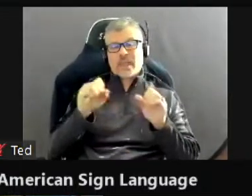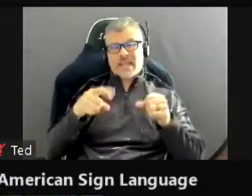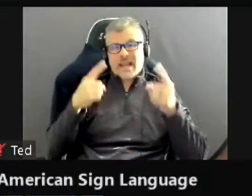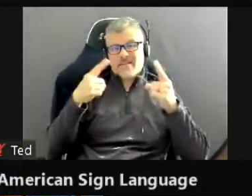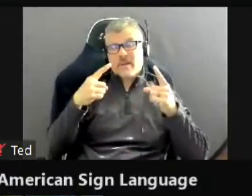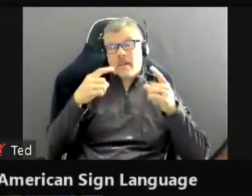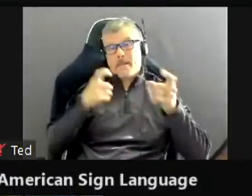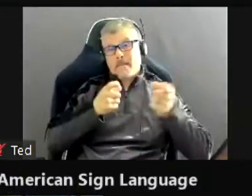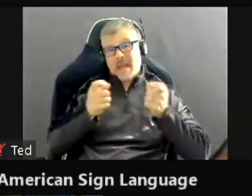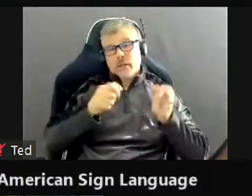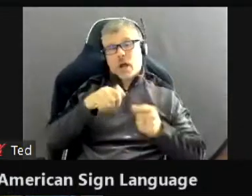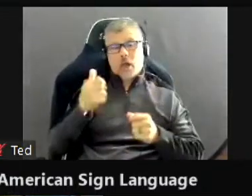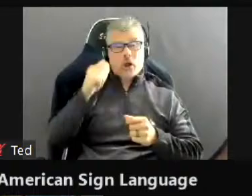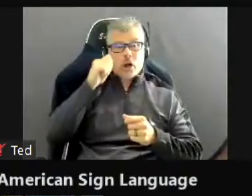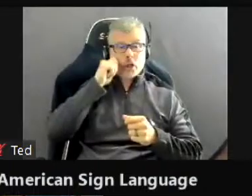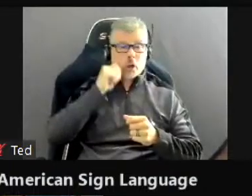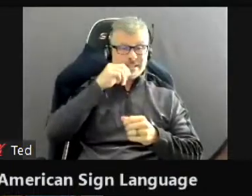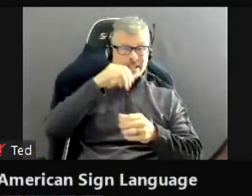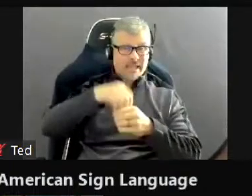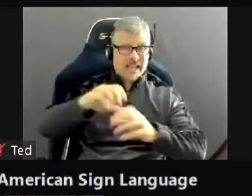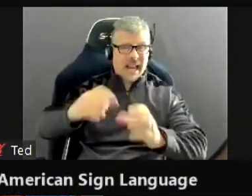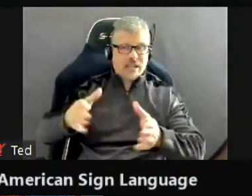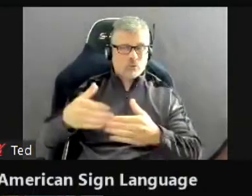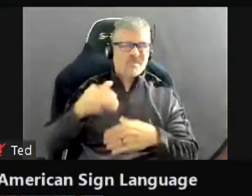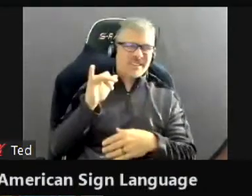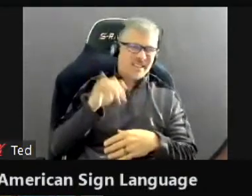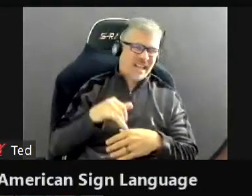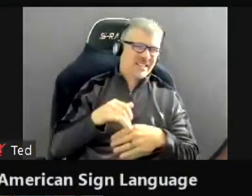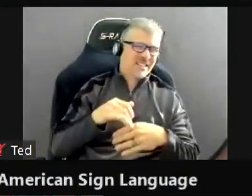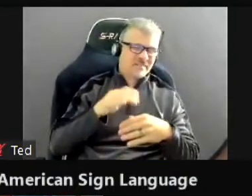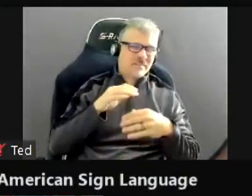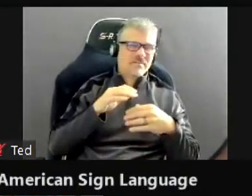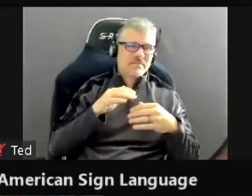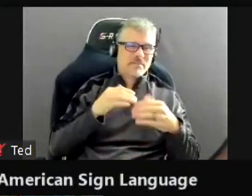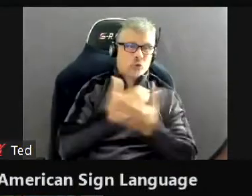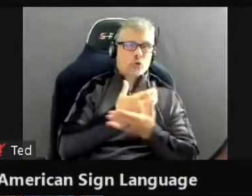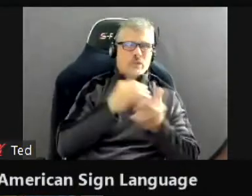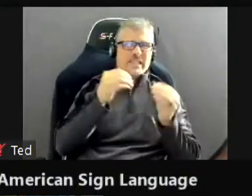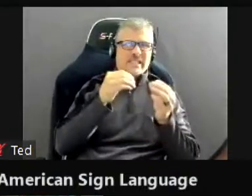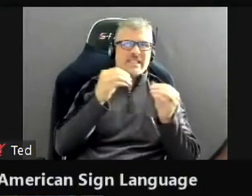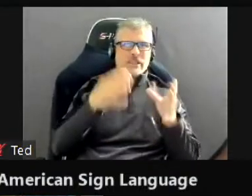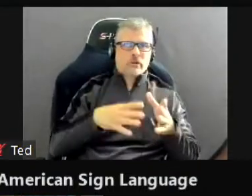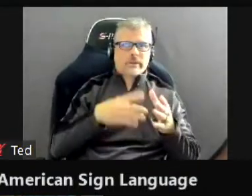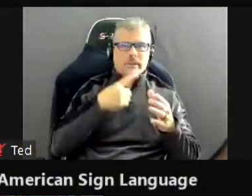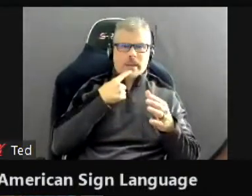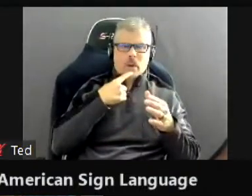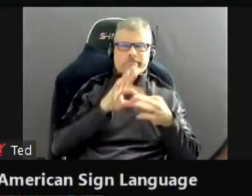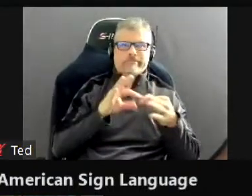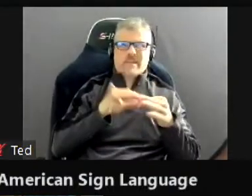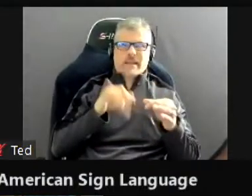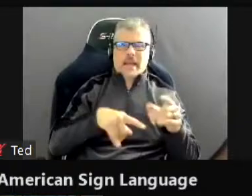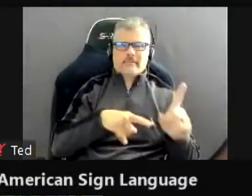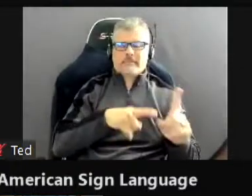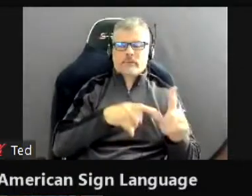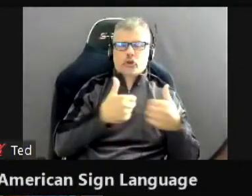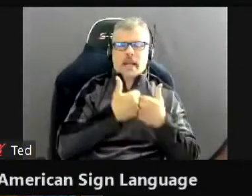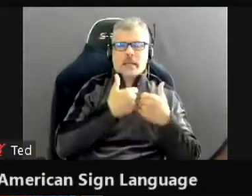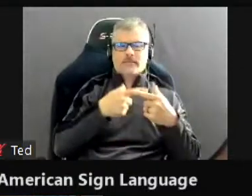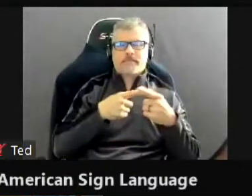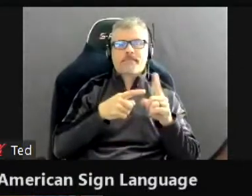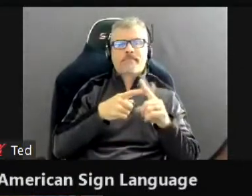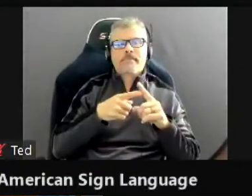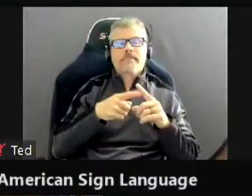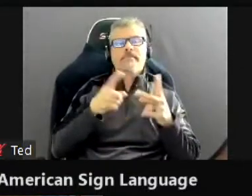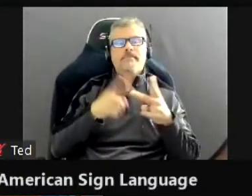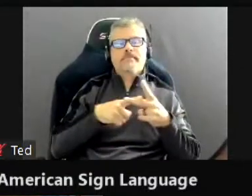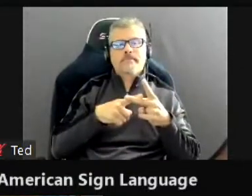the classroom. I hear that as a challenge from a lot of new teachers, especially. And then to be able